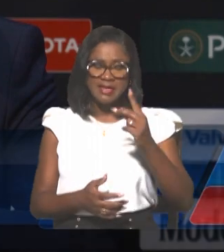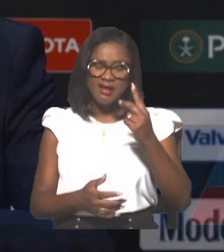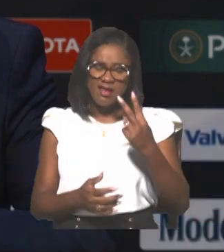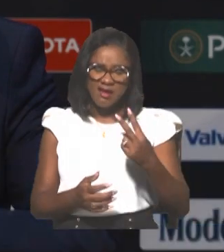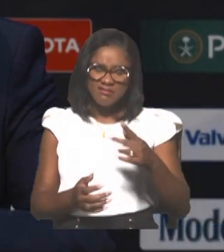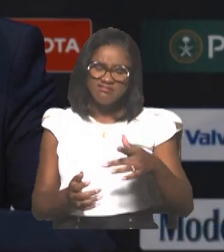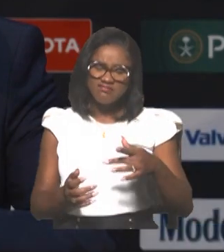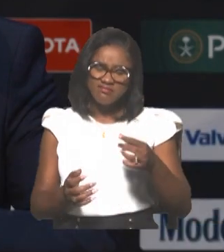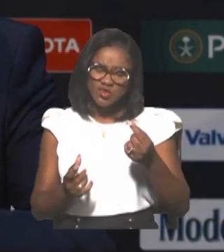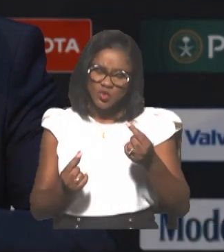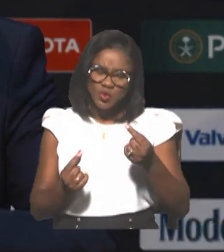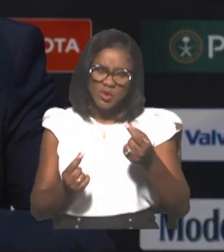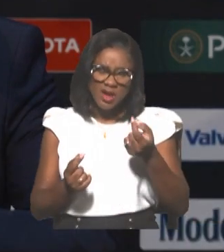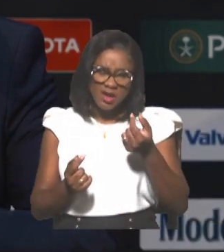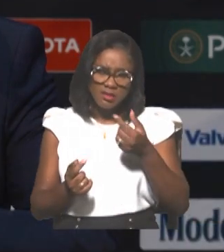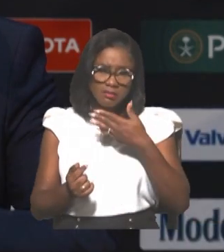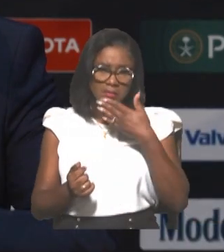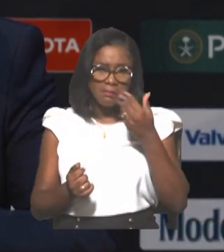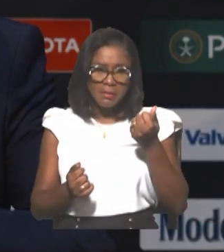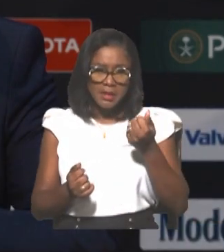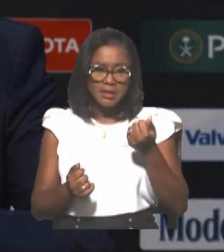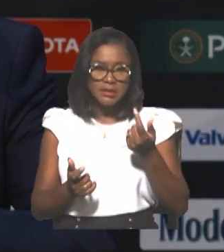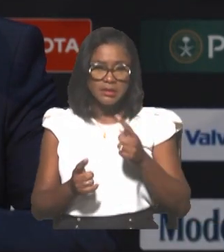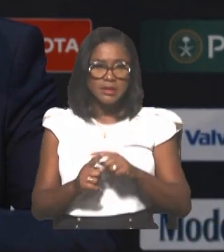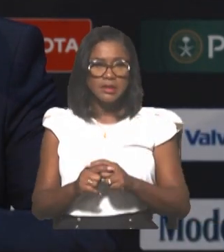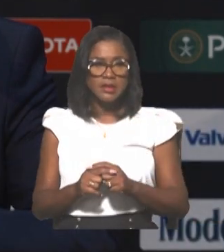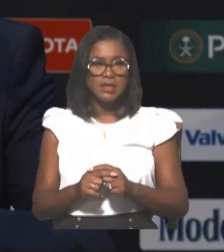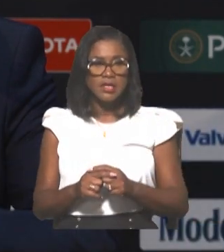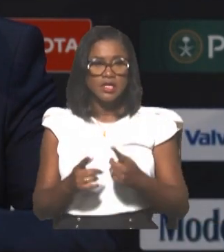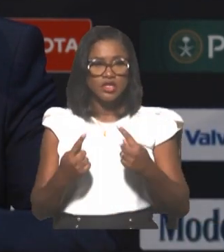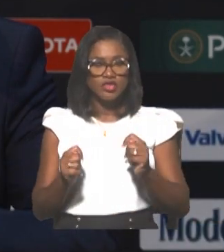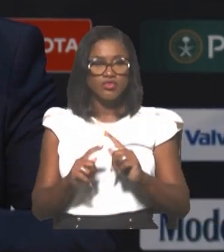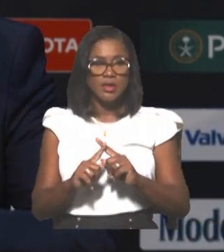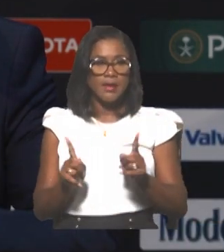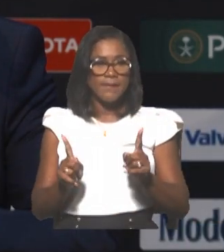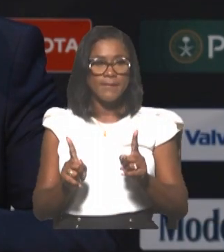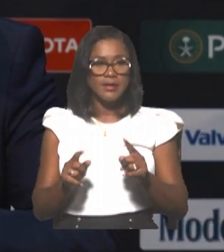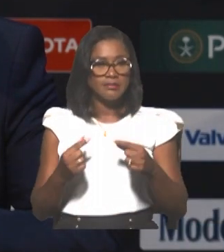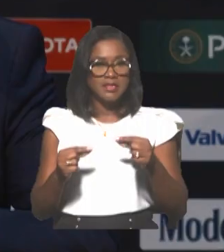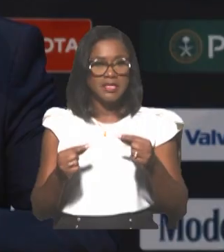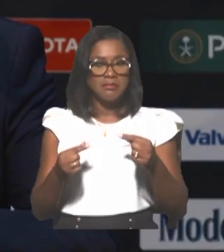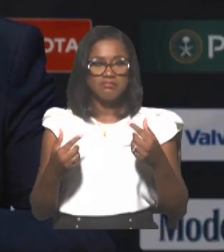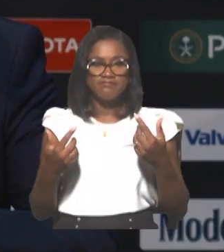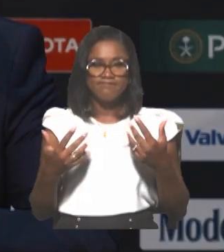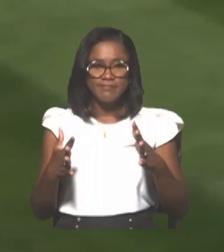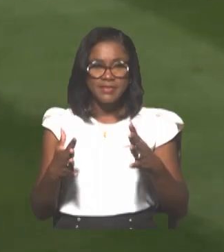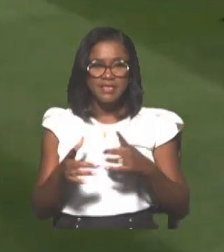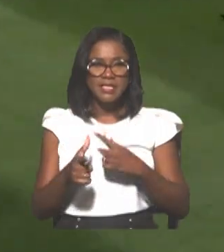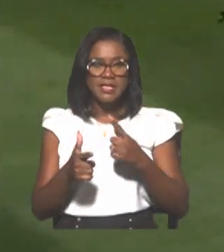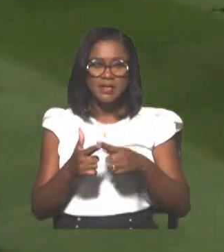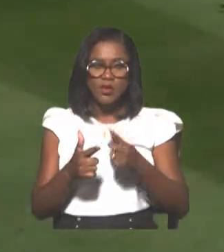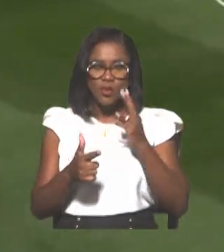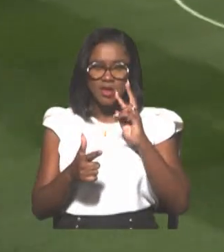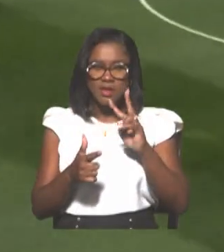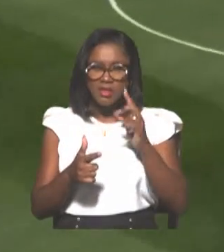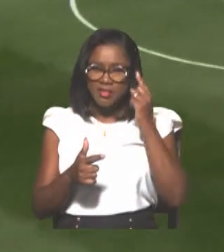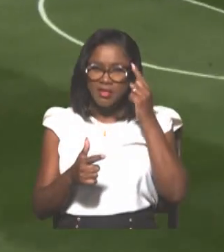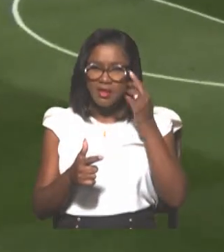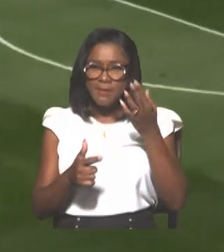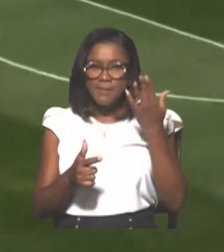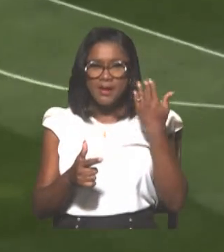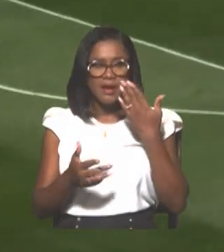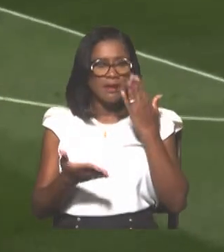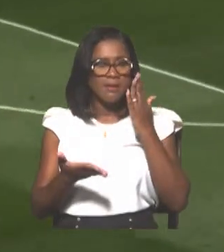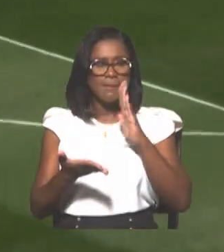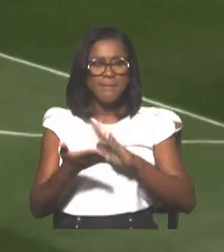better, and of course created 1 and 2 chances, but the game was already over. And then when you reflect on, it's just a bad